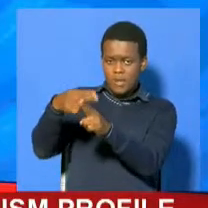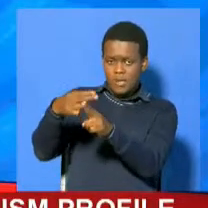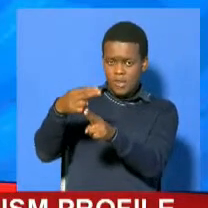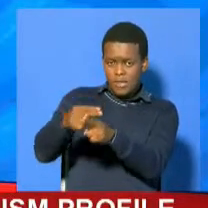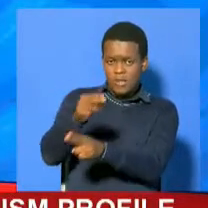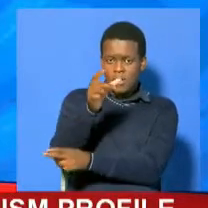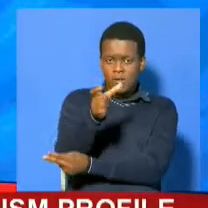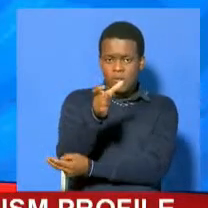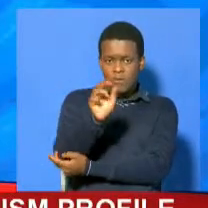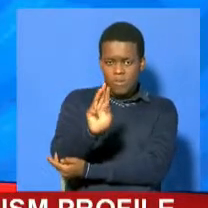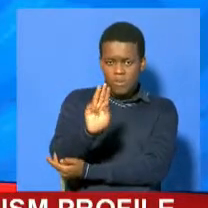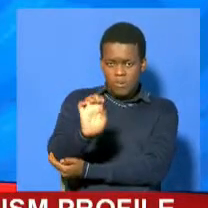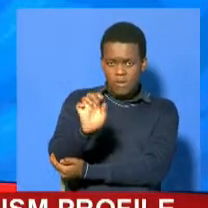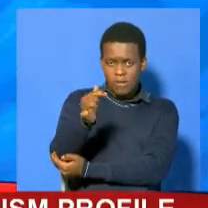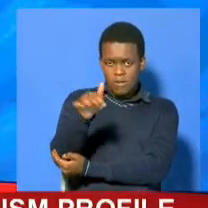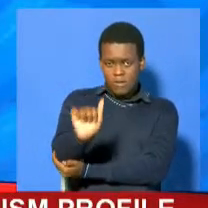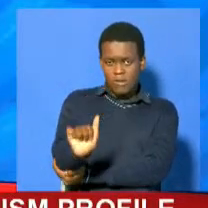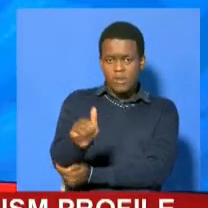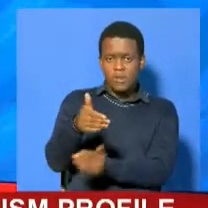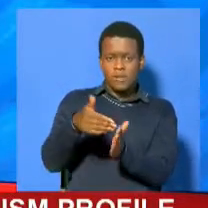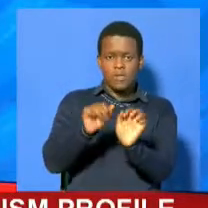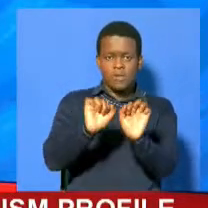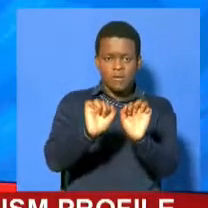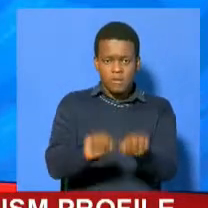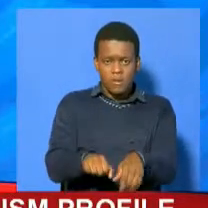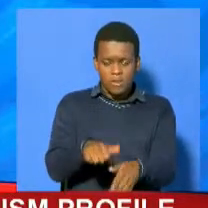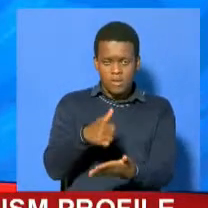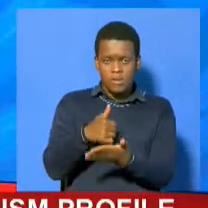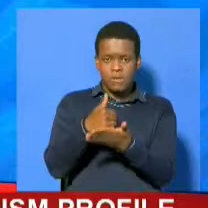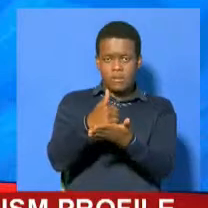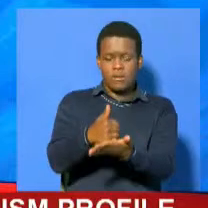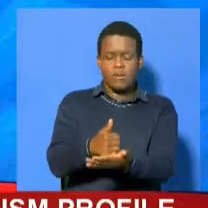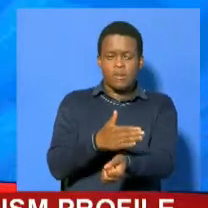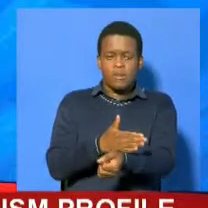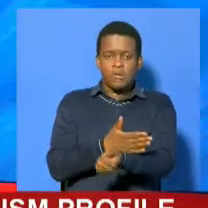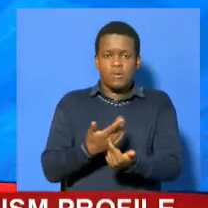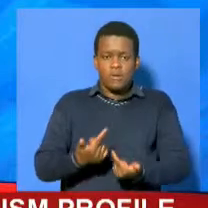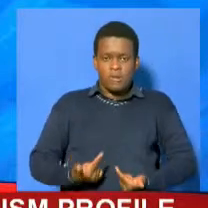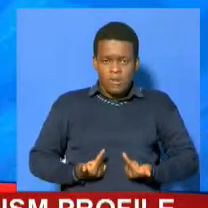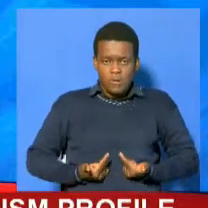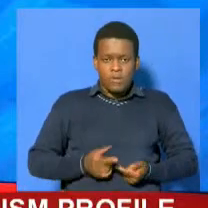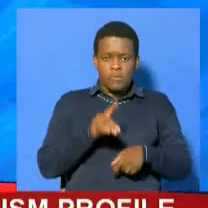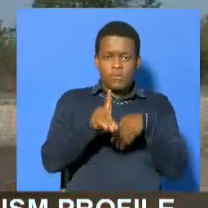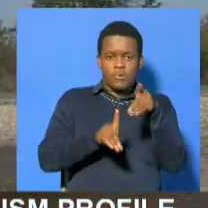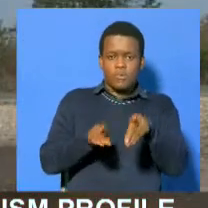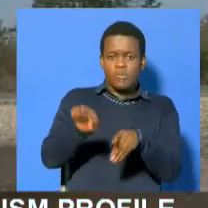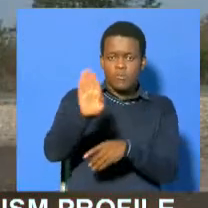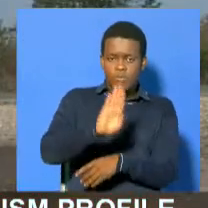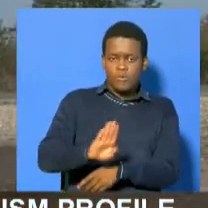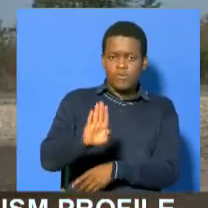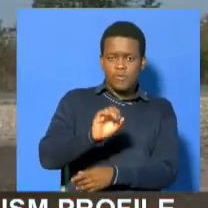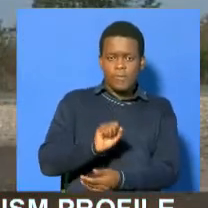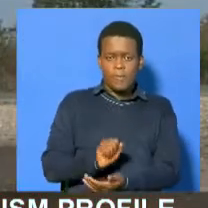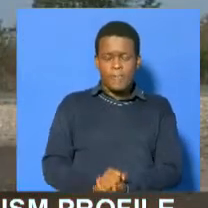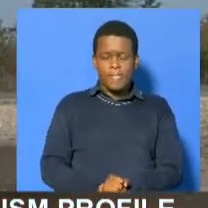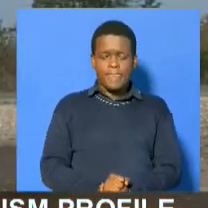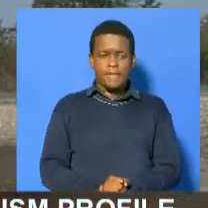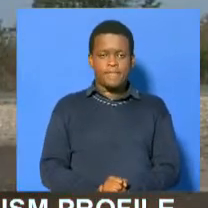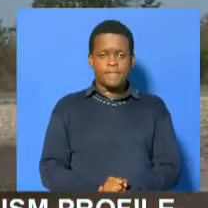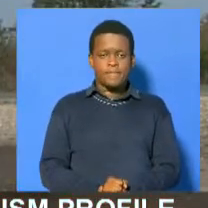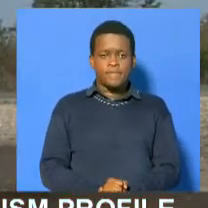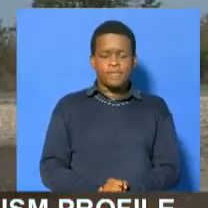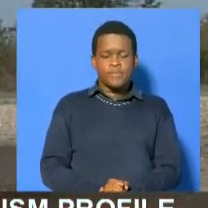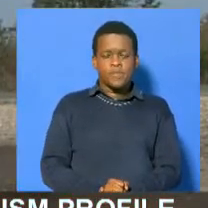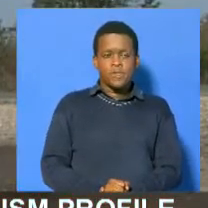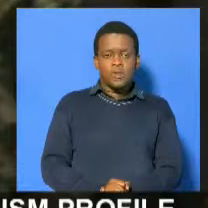and open doors for Botswana in the international tourism space. Bethany Mando. Planet Baobab